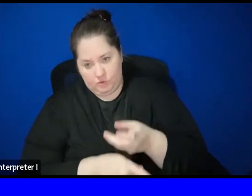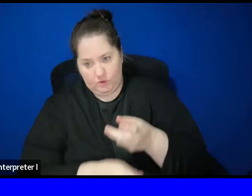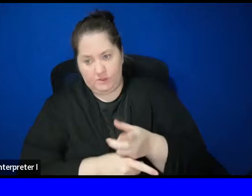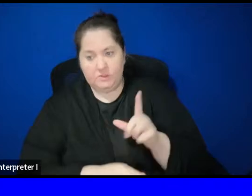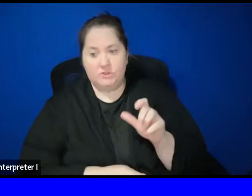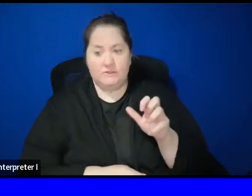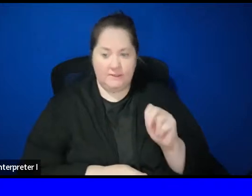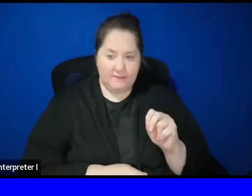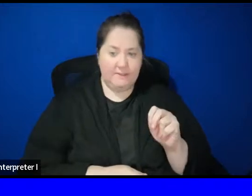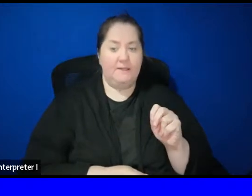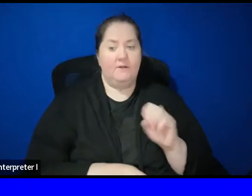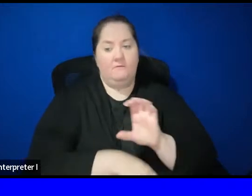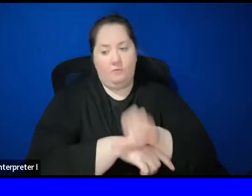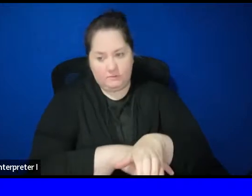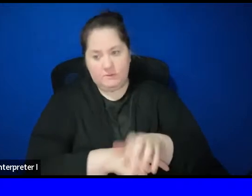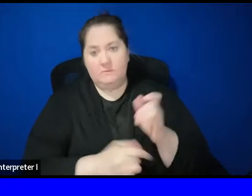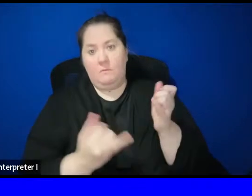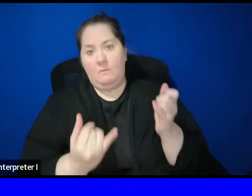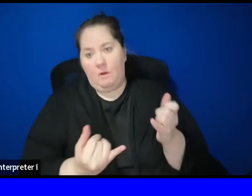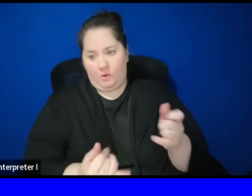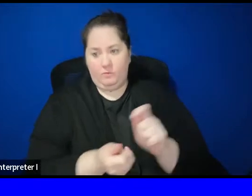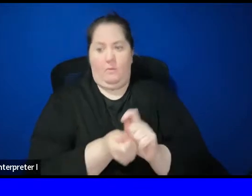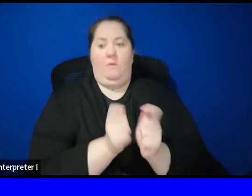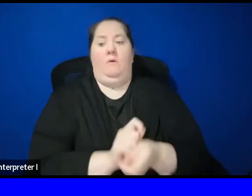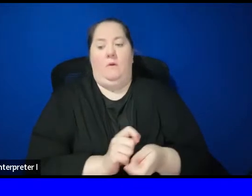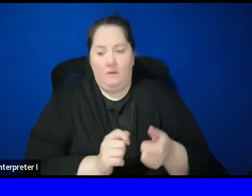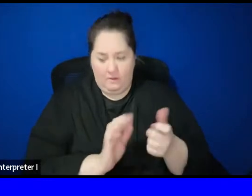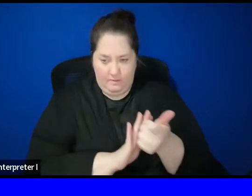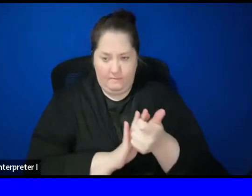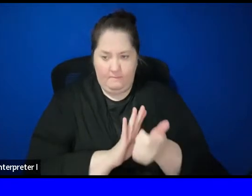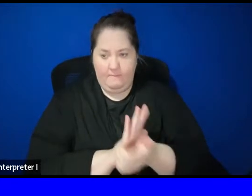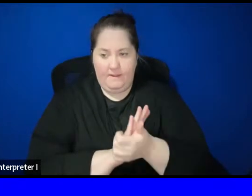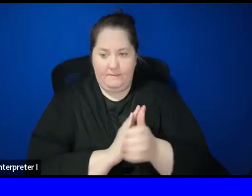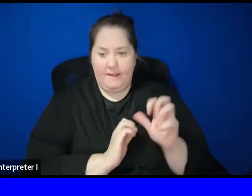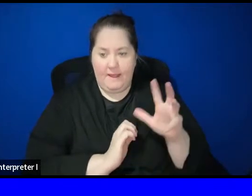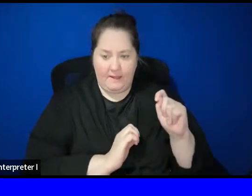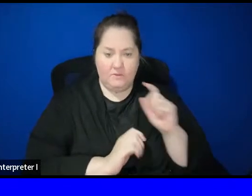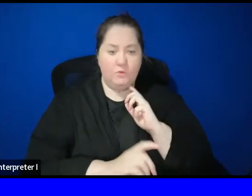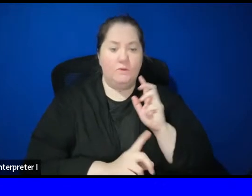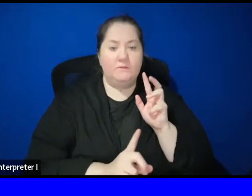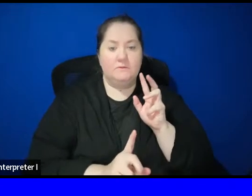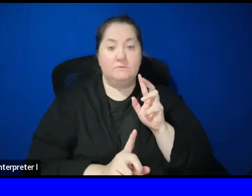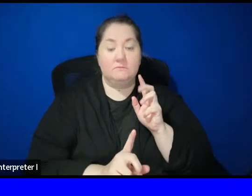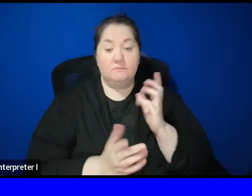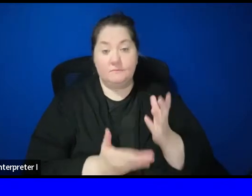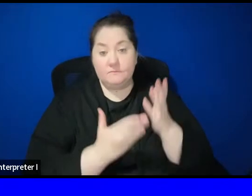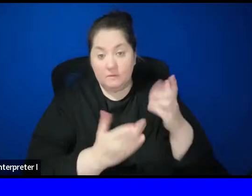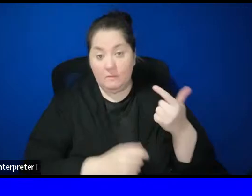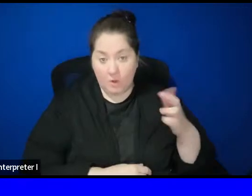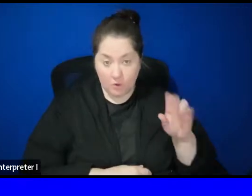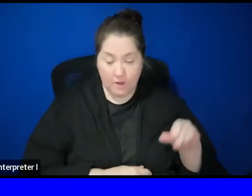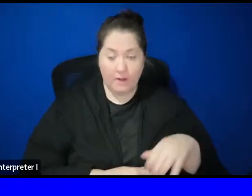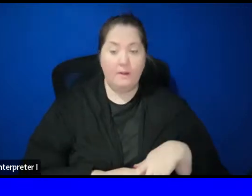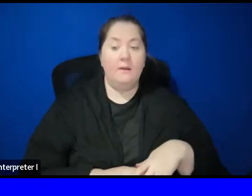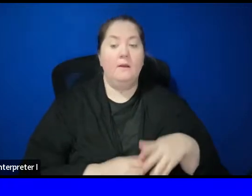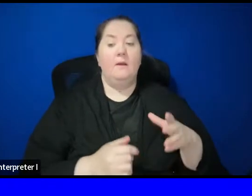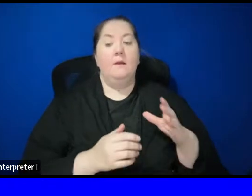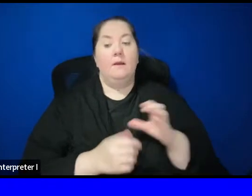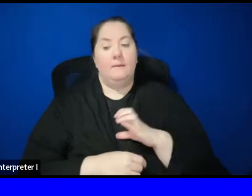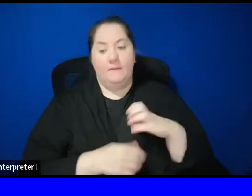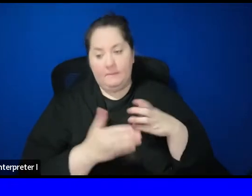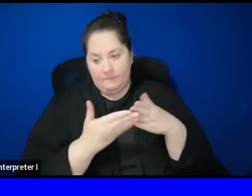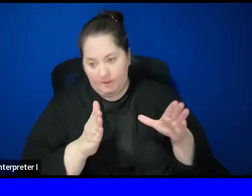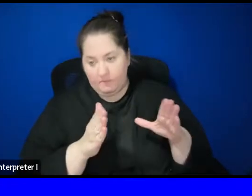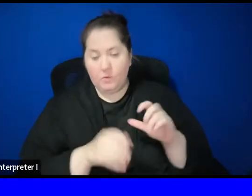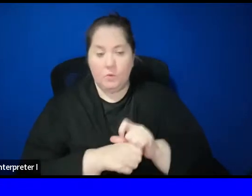Act of 2023 was introduced on July 14th, 2023 by Councilmember Gray. The Committee on Public Works and Operations held a